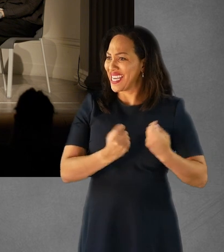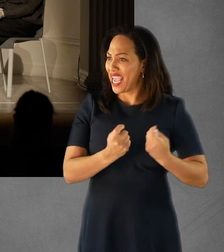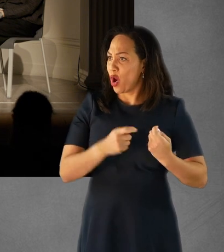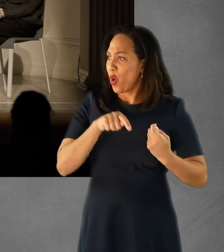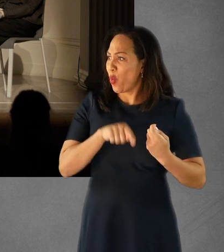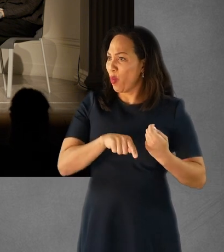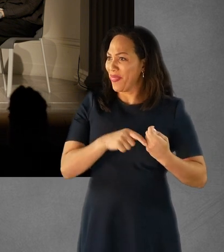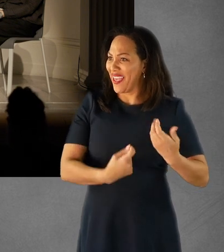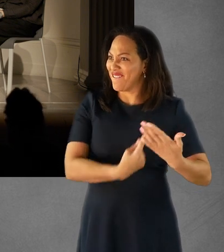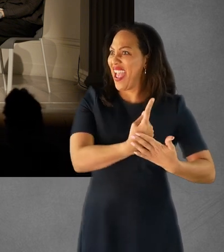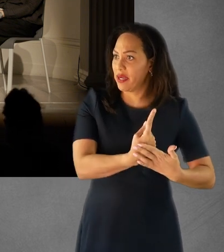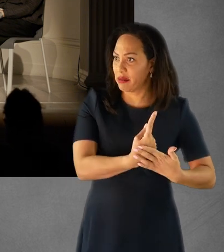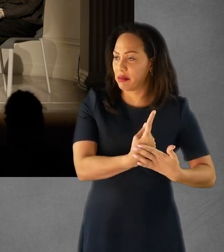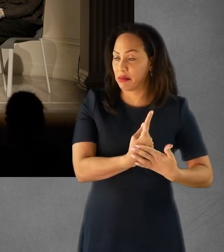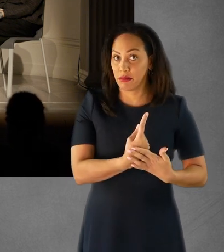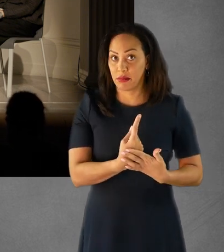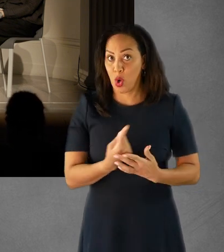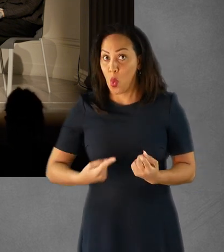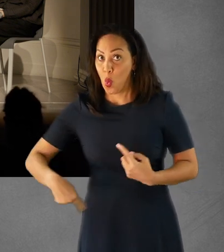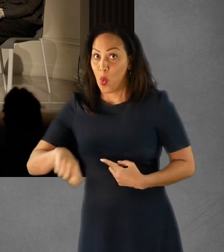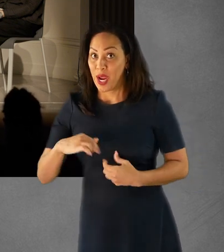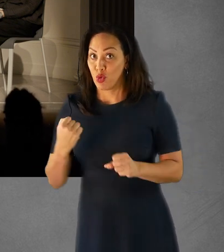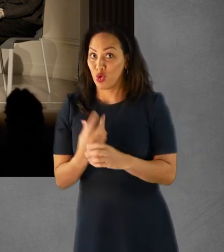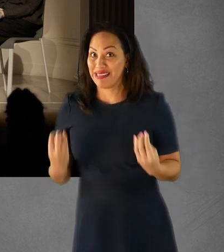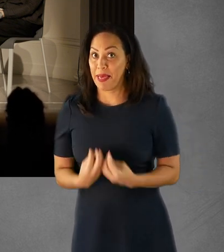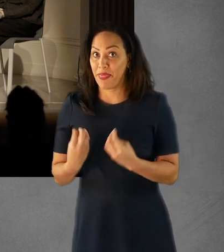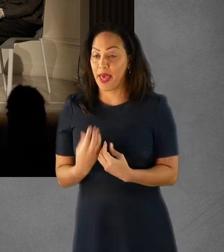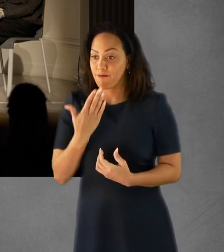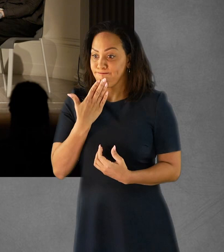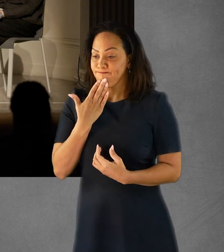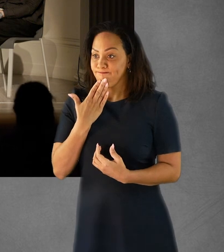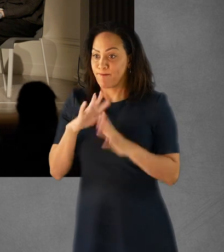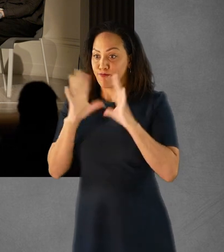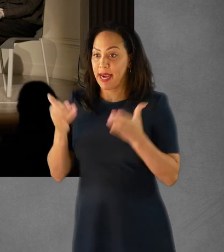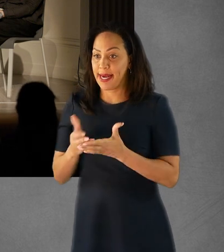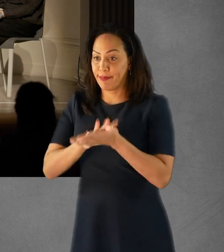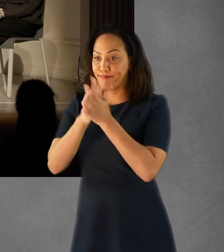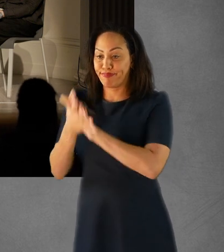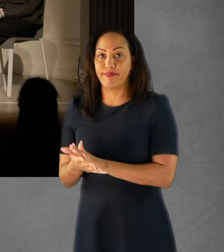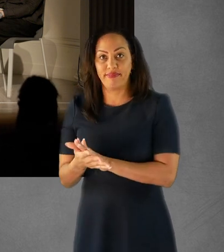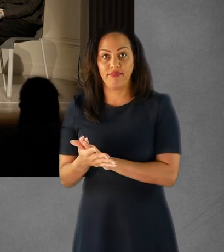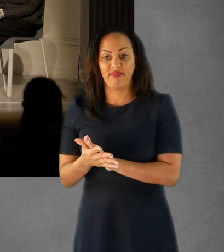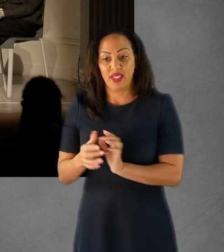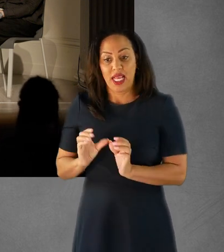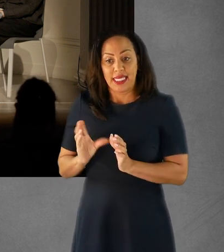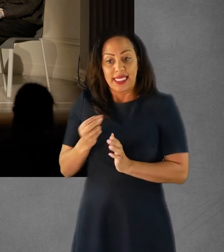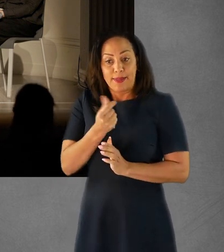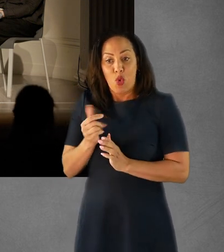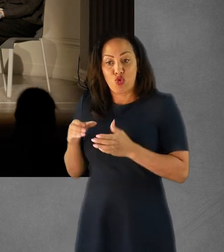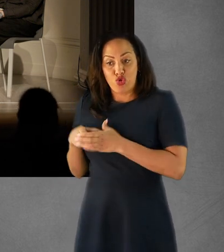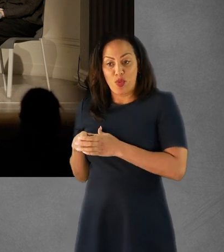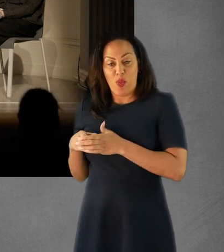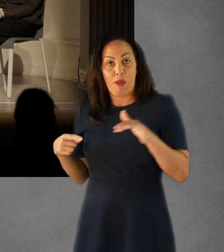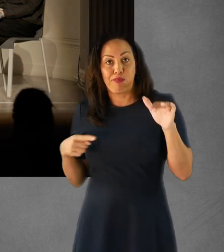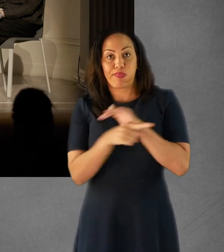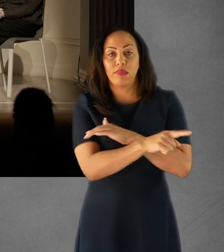some of us are just gonna go to another planet and start over. So I had a conversation with someone who consults with a